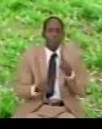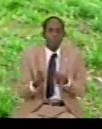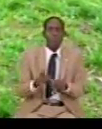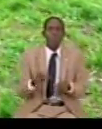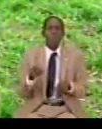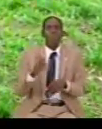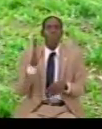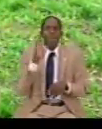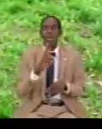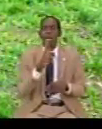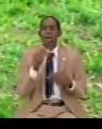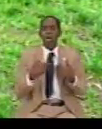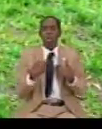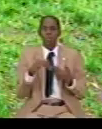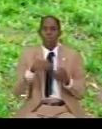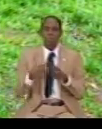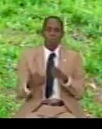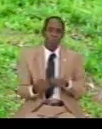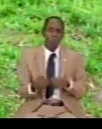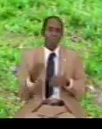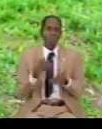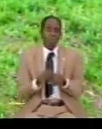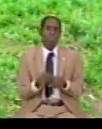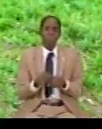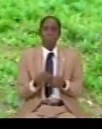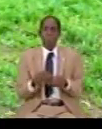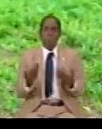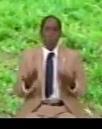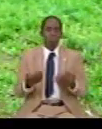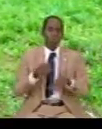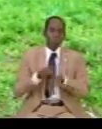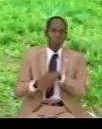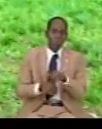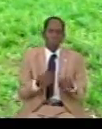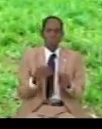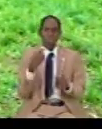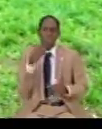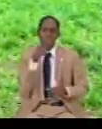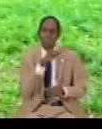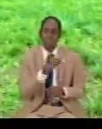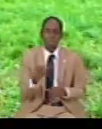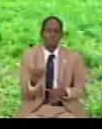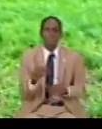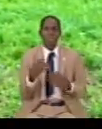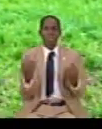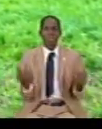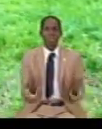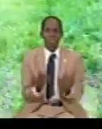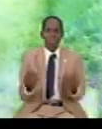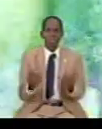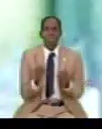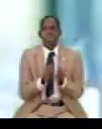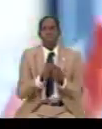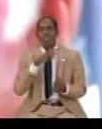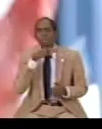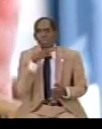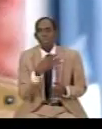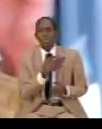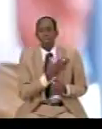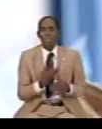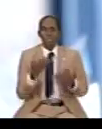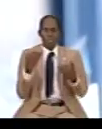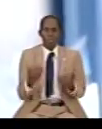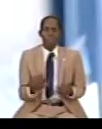having problems in the past with deception and with lying, and they were sin and with iniquity. And now you tell